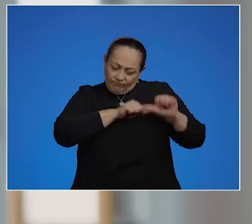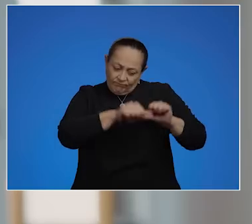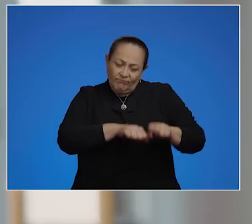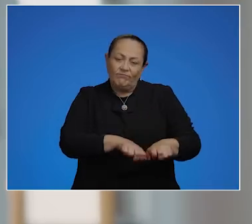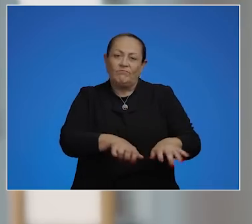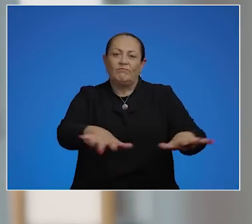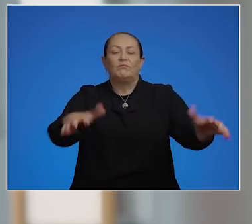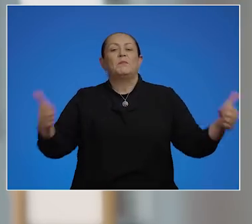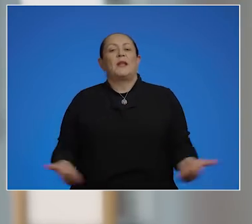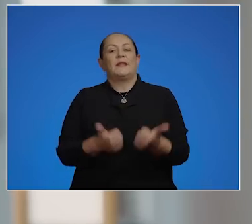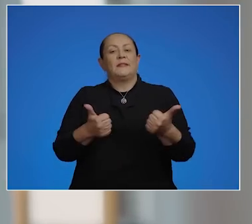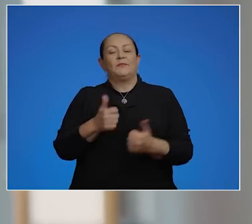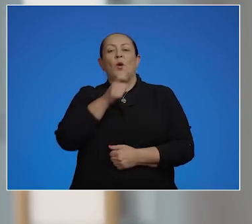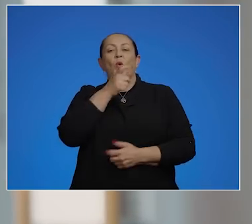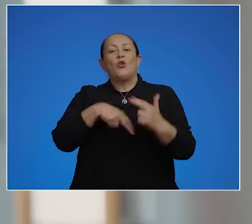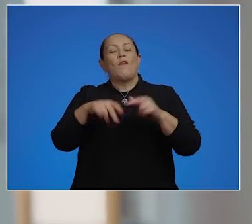the seashore.